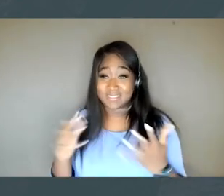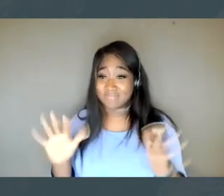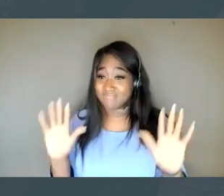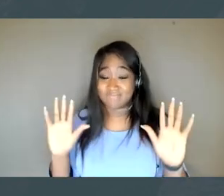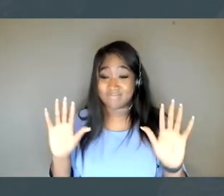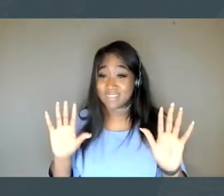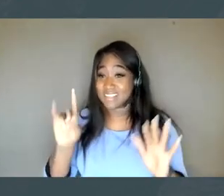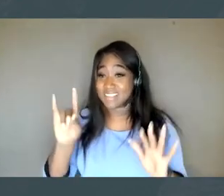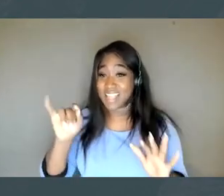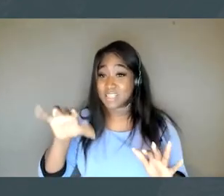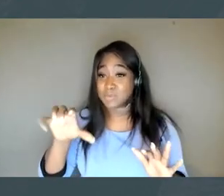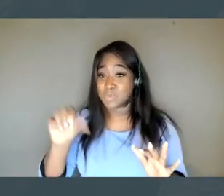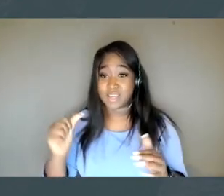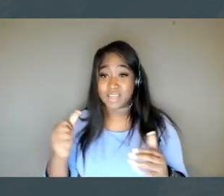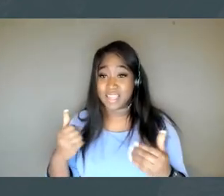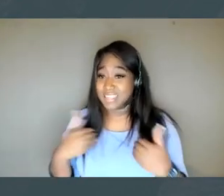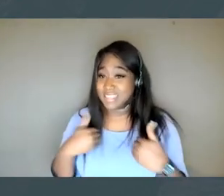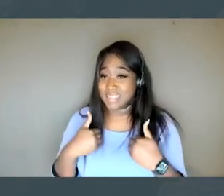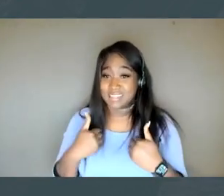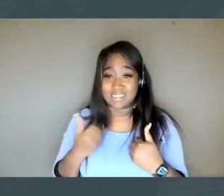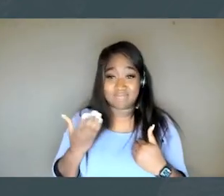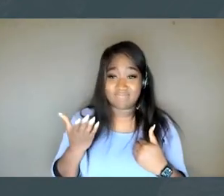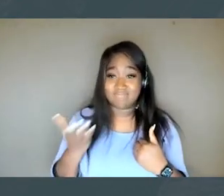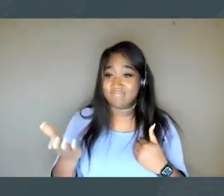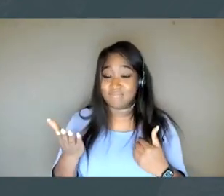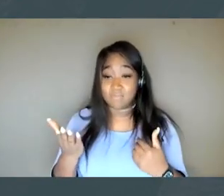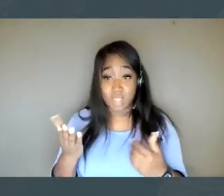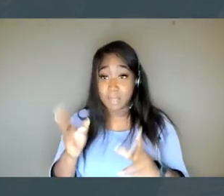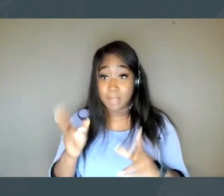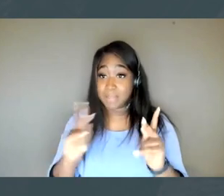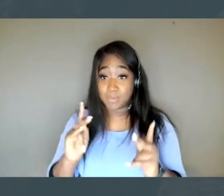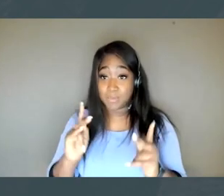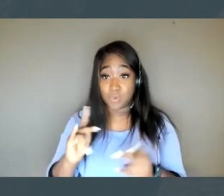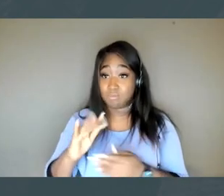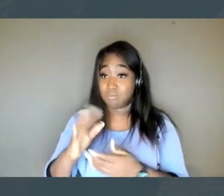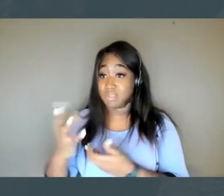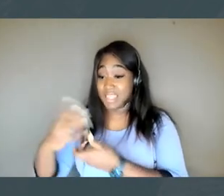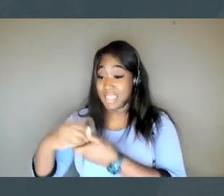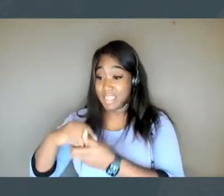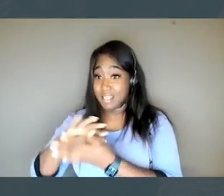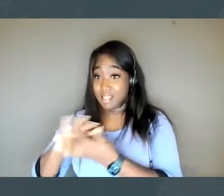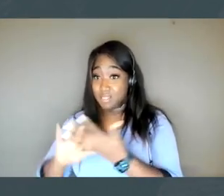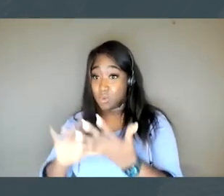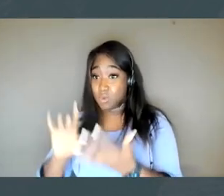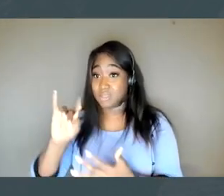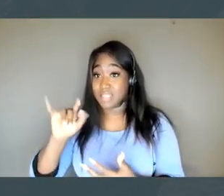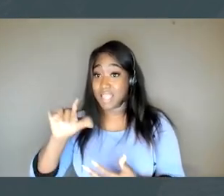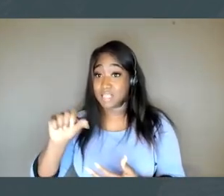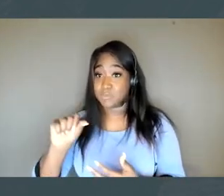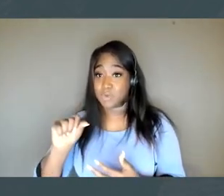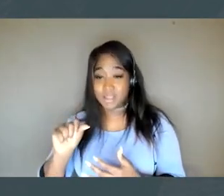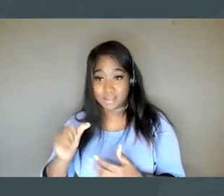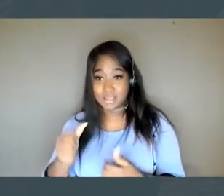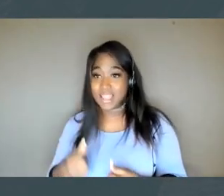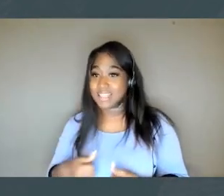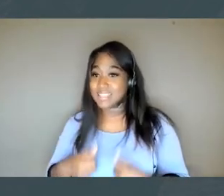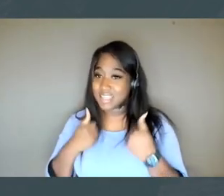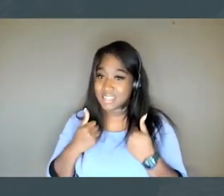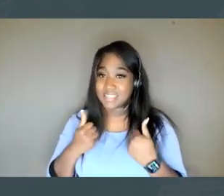exist, right? And people within those diasporas exist and navigate. And what can we